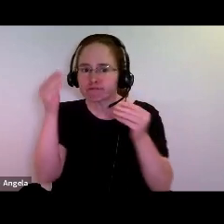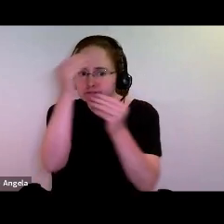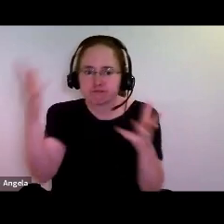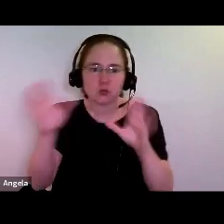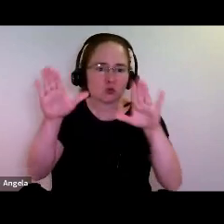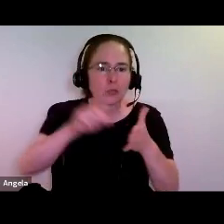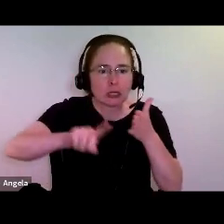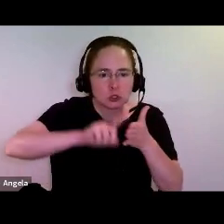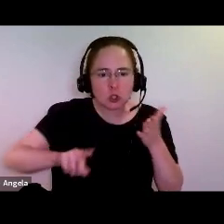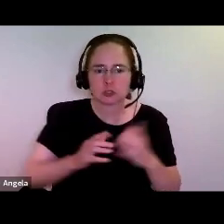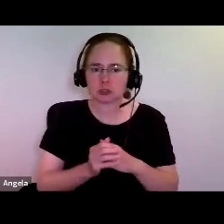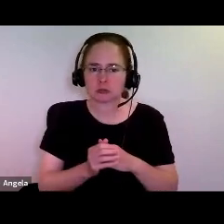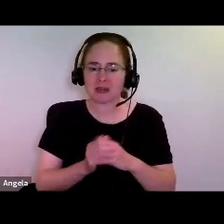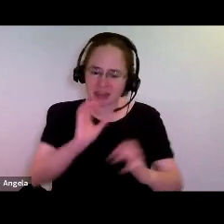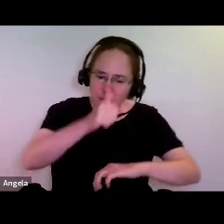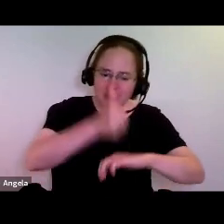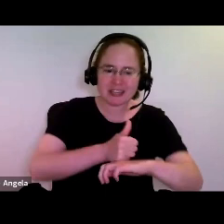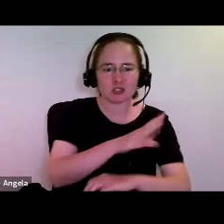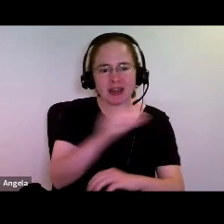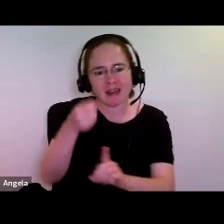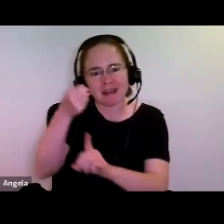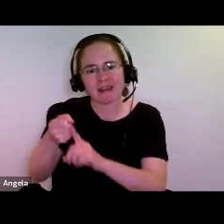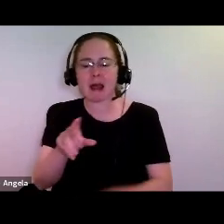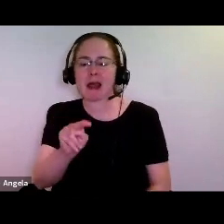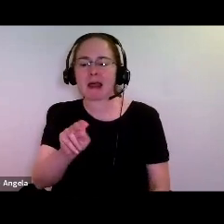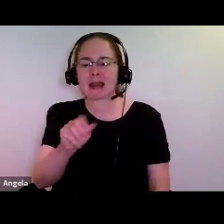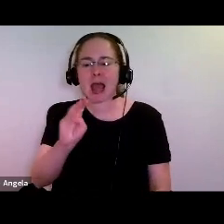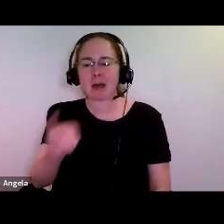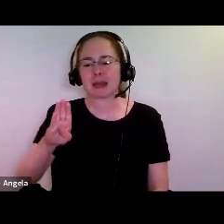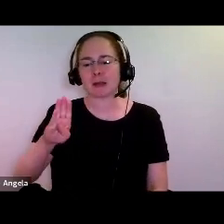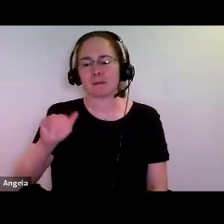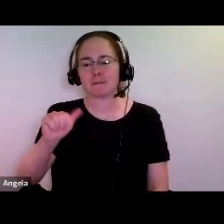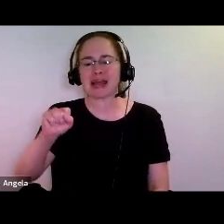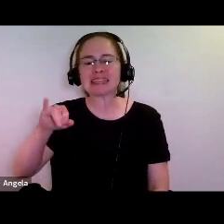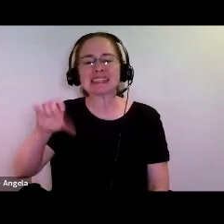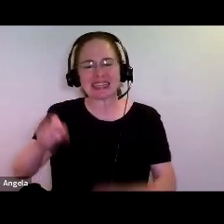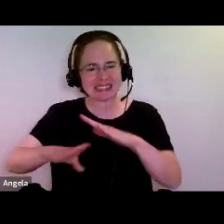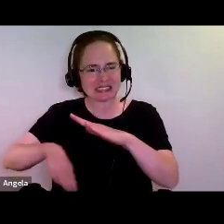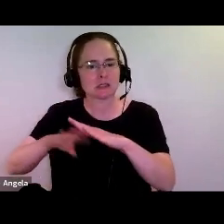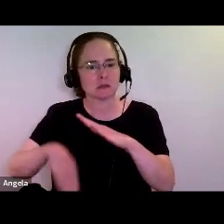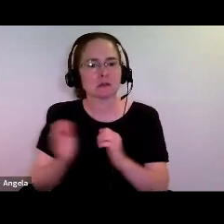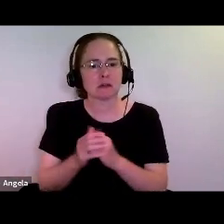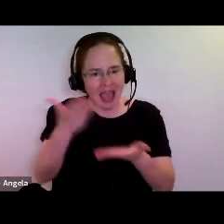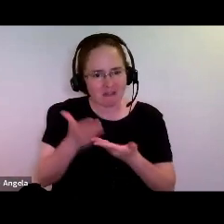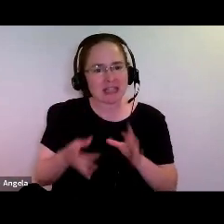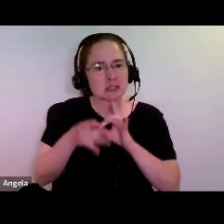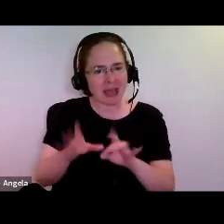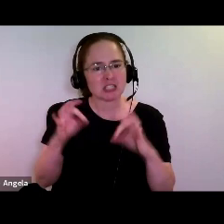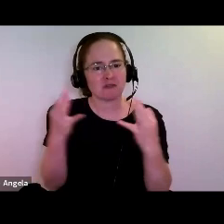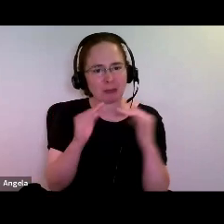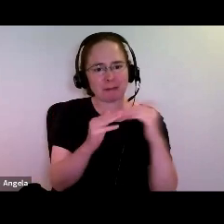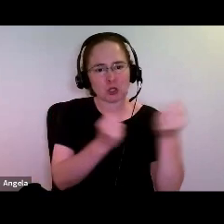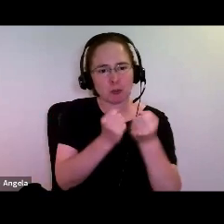the implementation and impact of NAMI Basics, which is an evidence-based family peer support program. And we're going to learn about